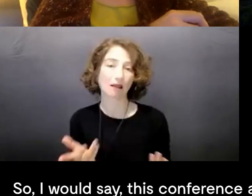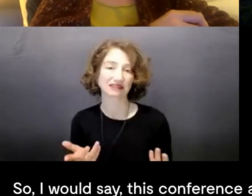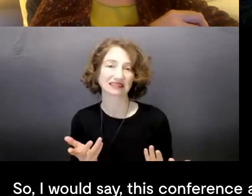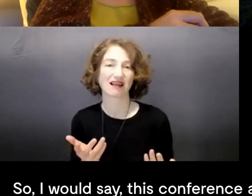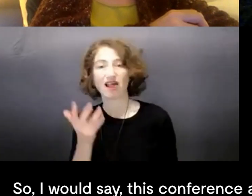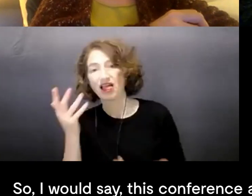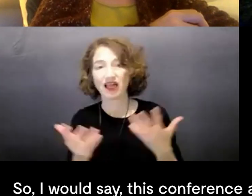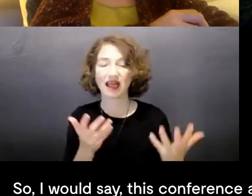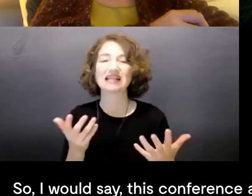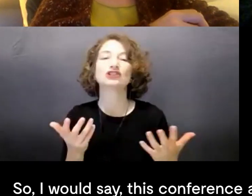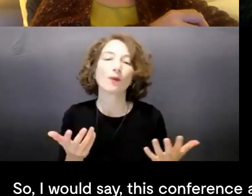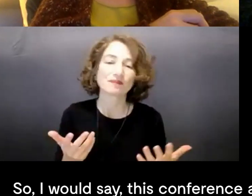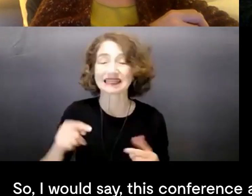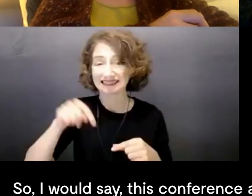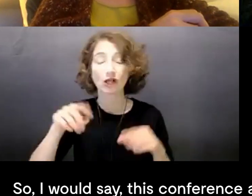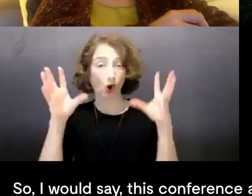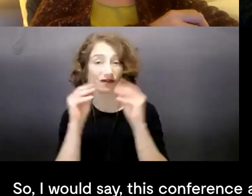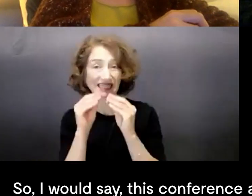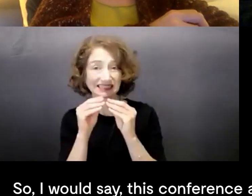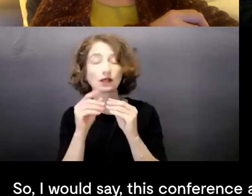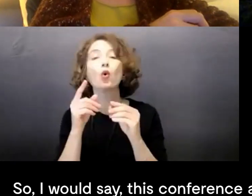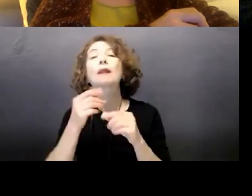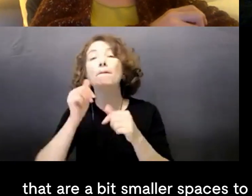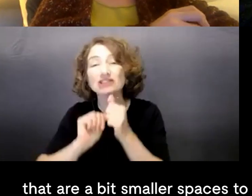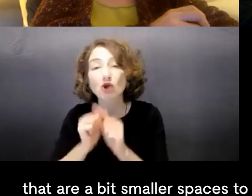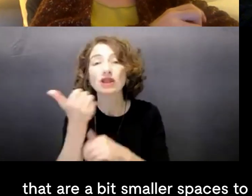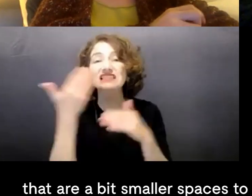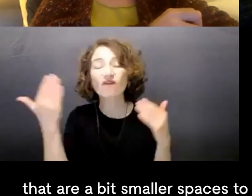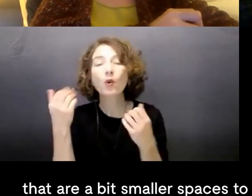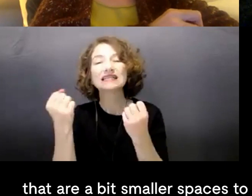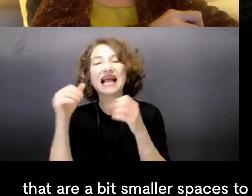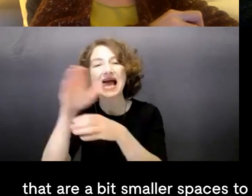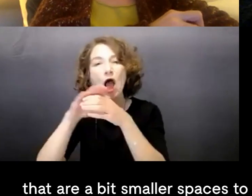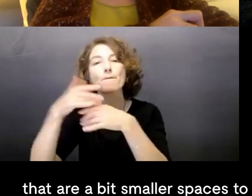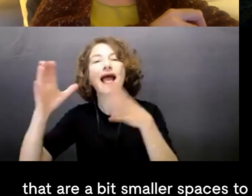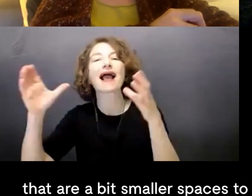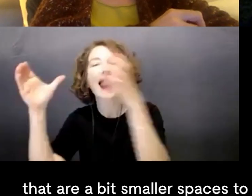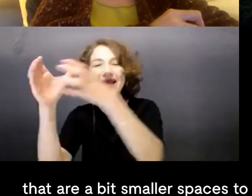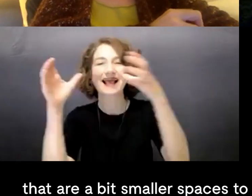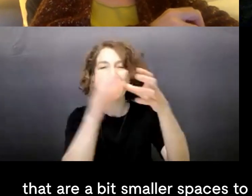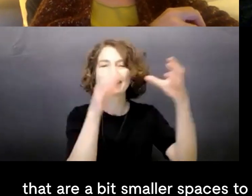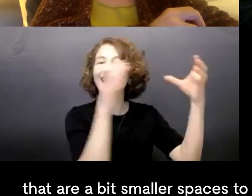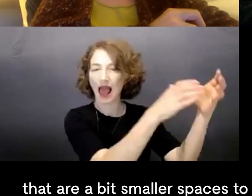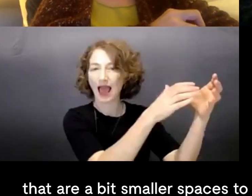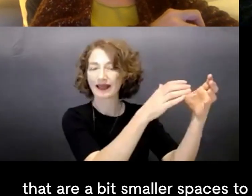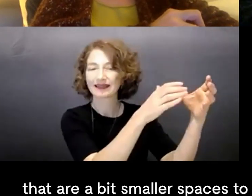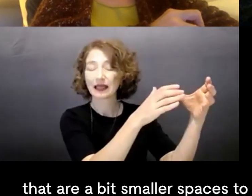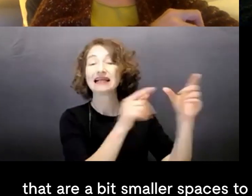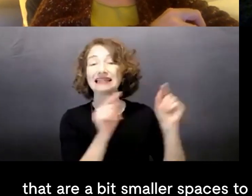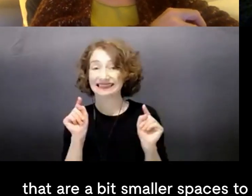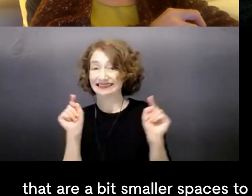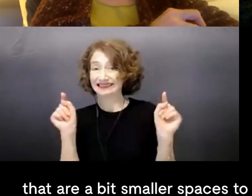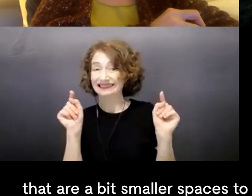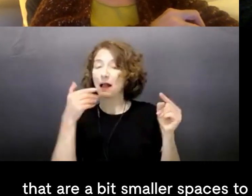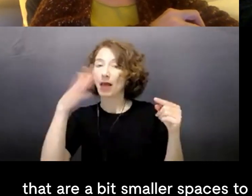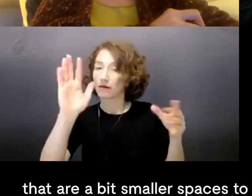and specifically also the safer spaces that are a bit smaller spaces to actually, come